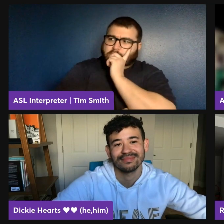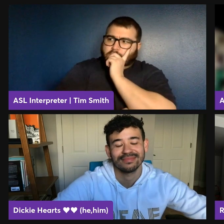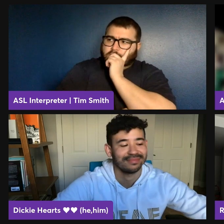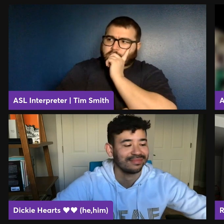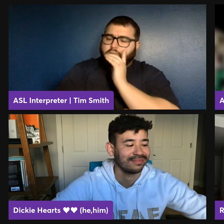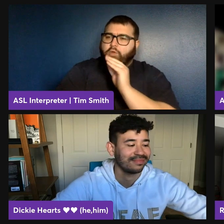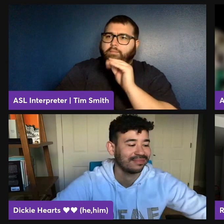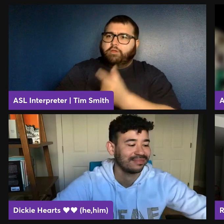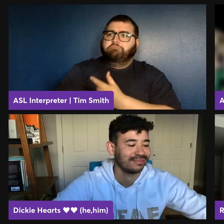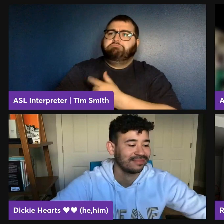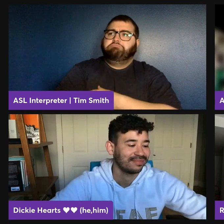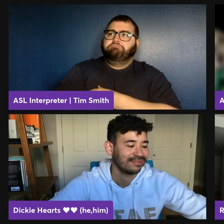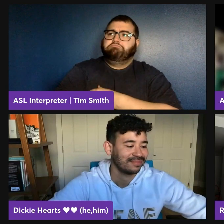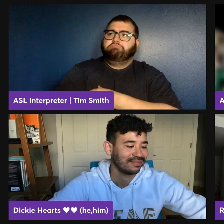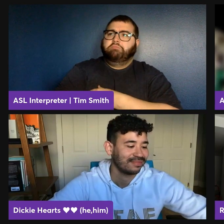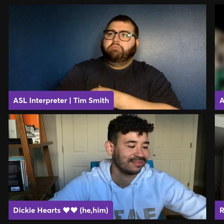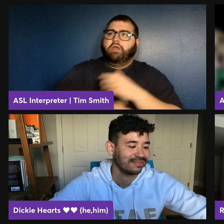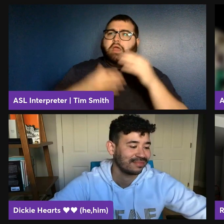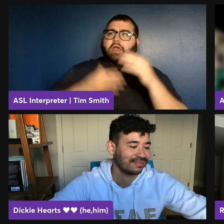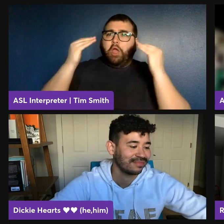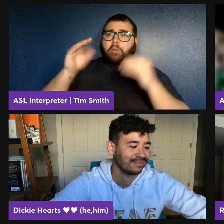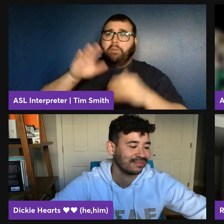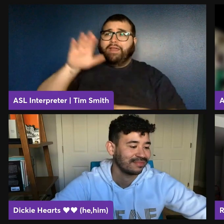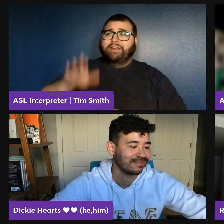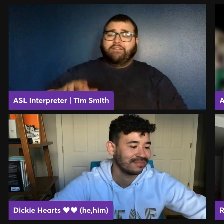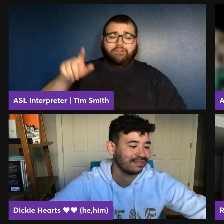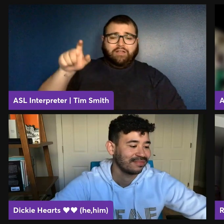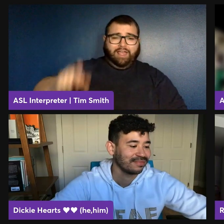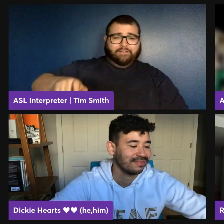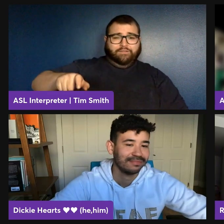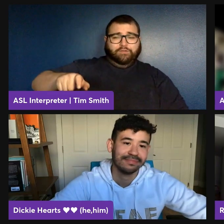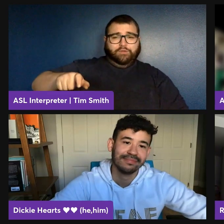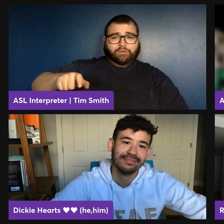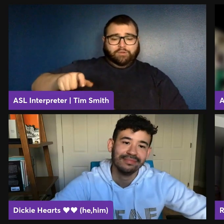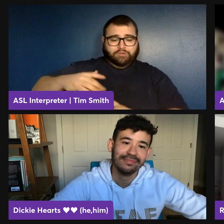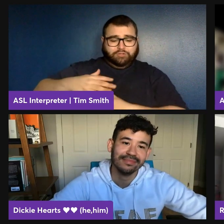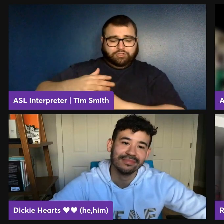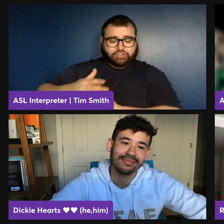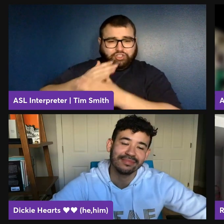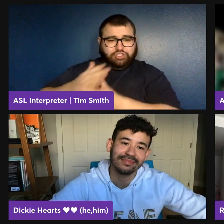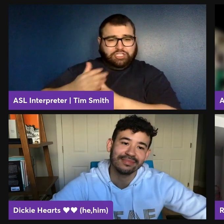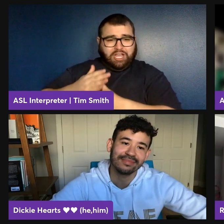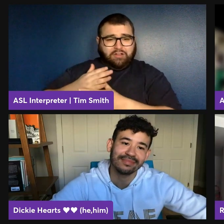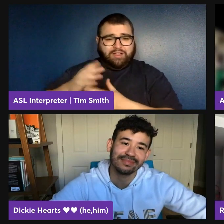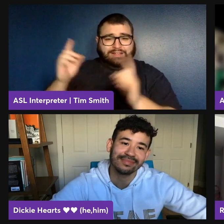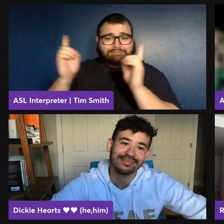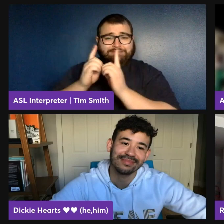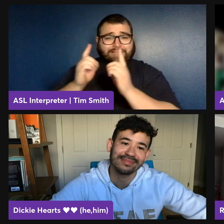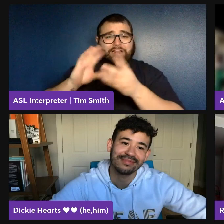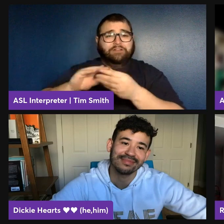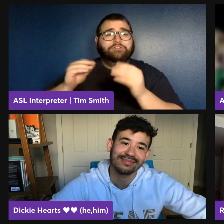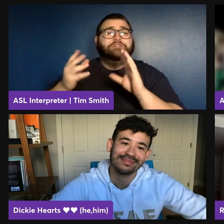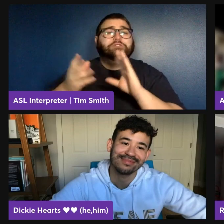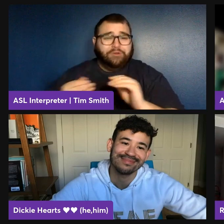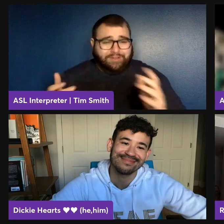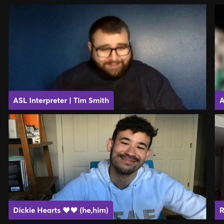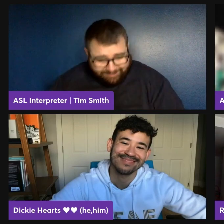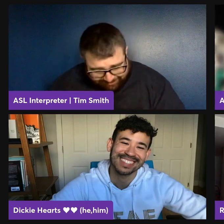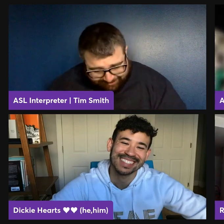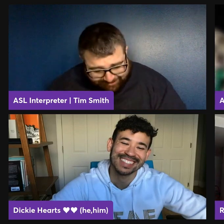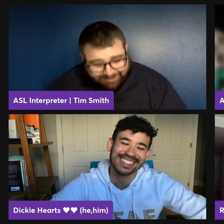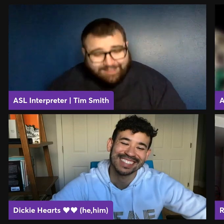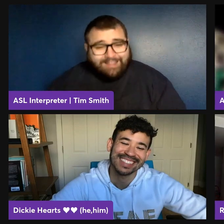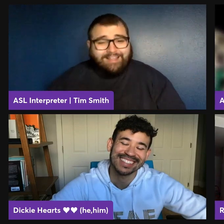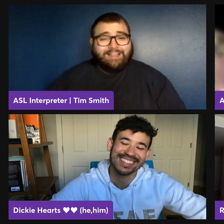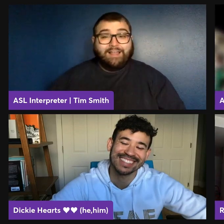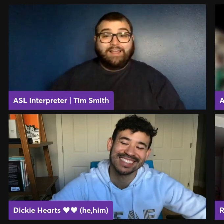also said, I hope I never have to share a dating story in this show because